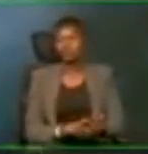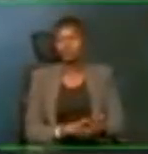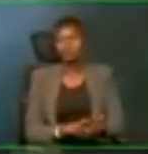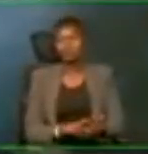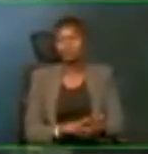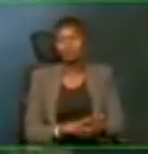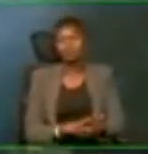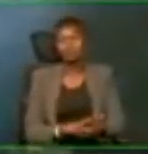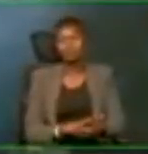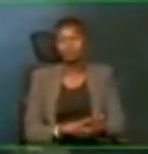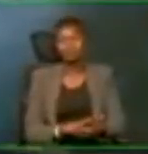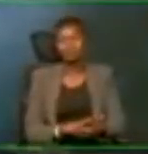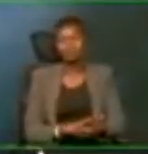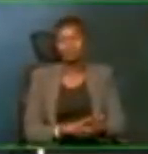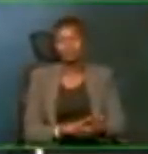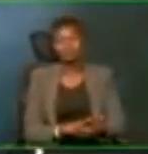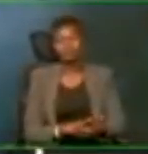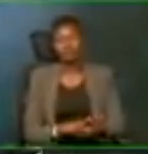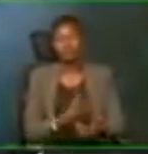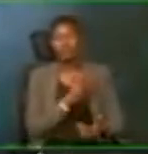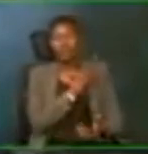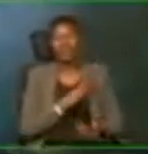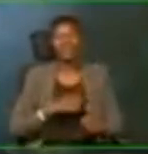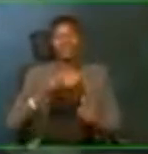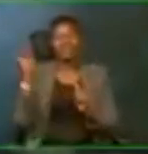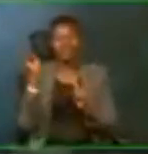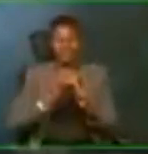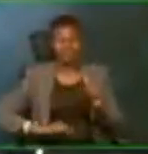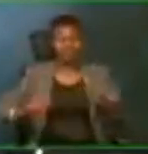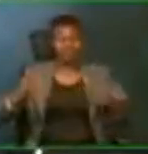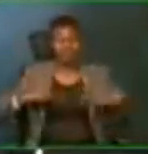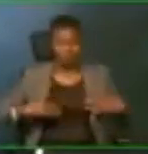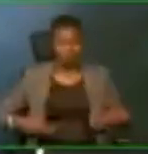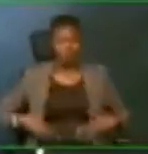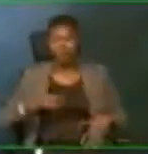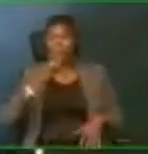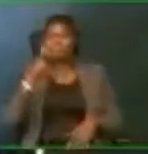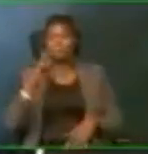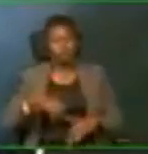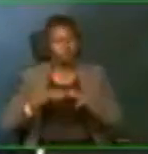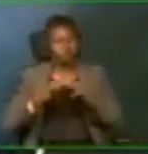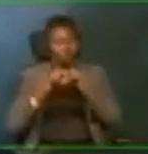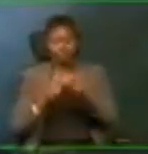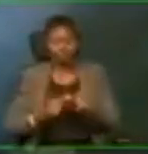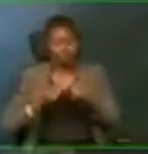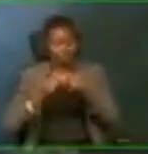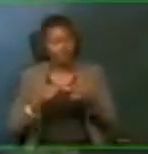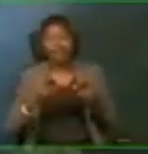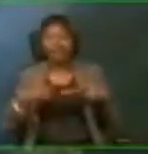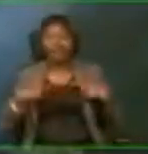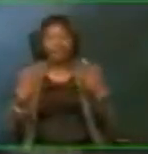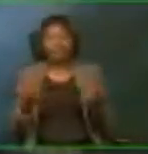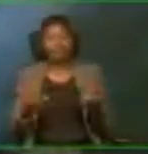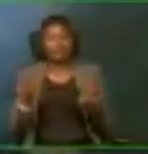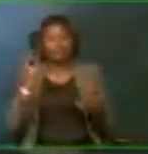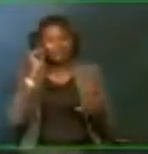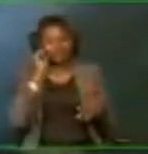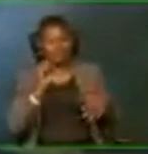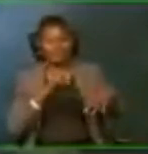agenda? And everybody must continually review his